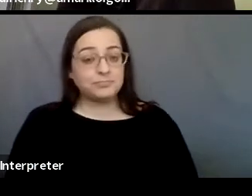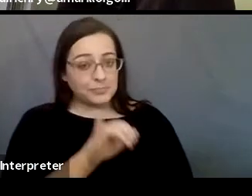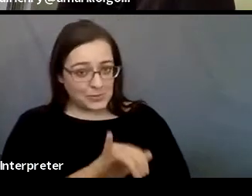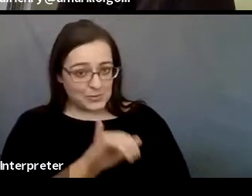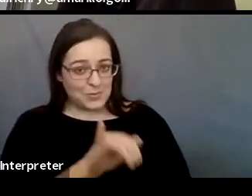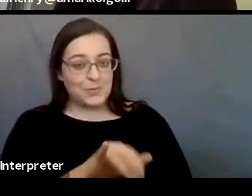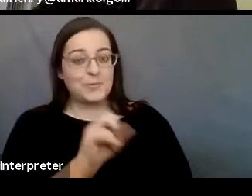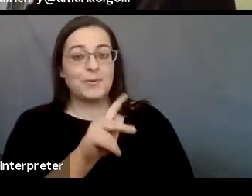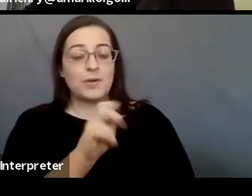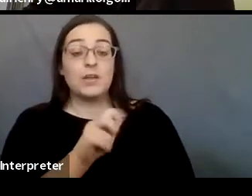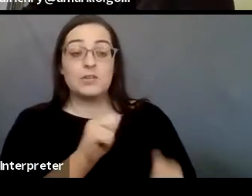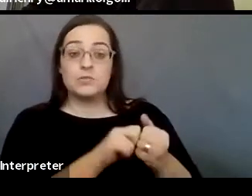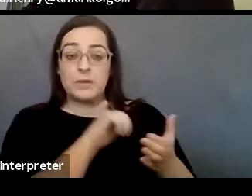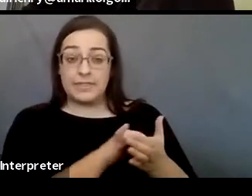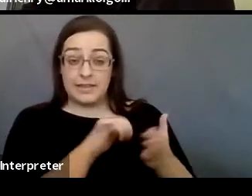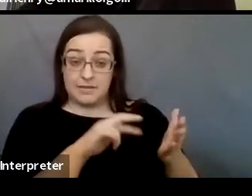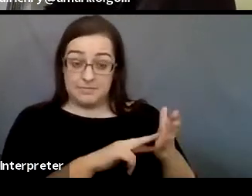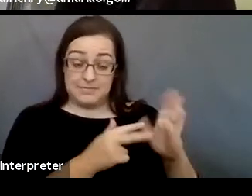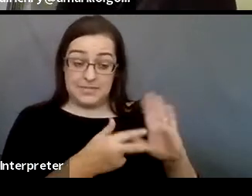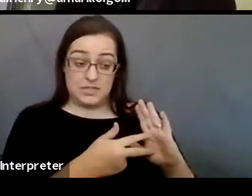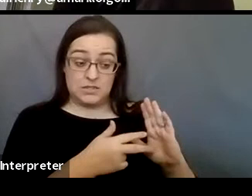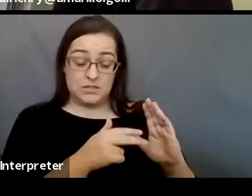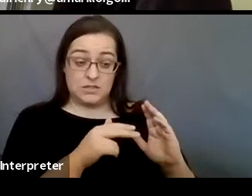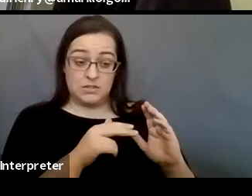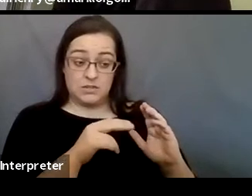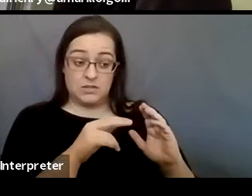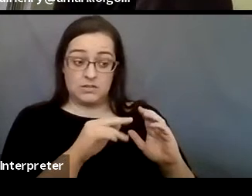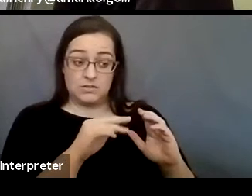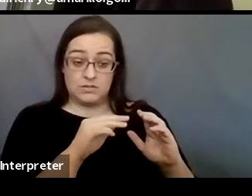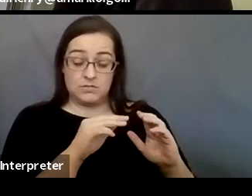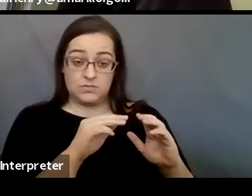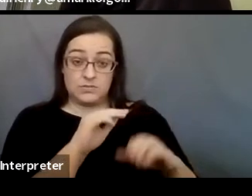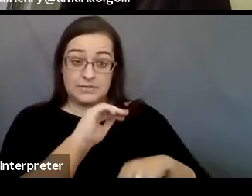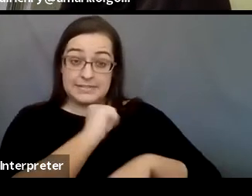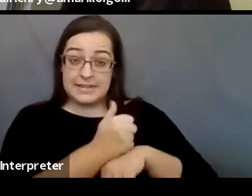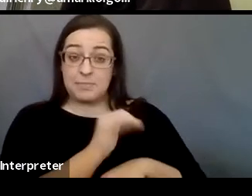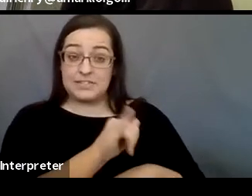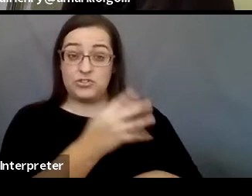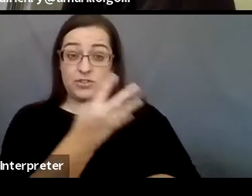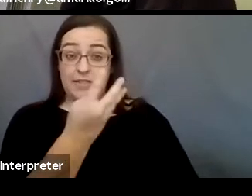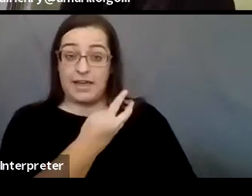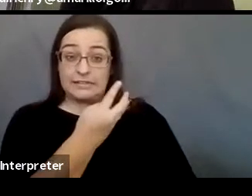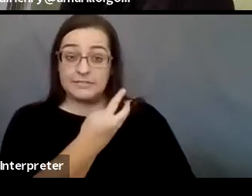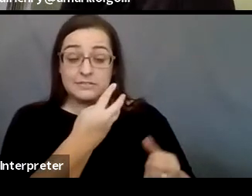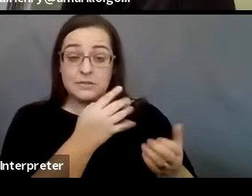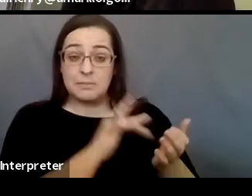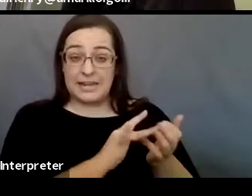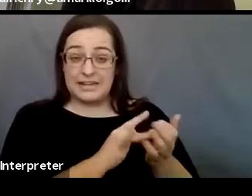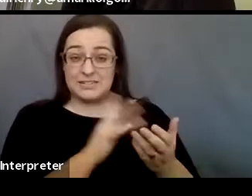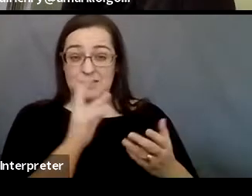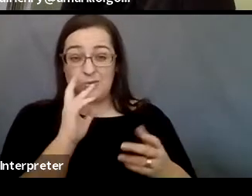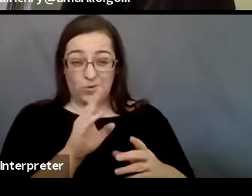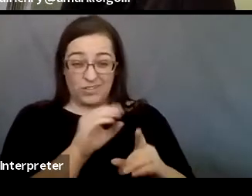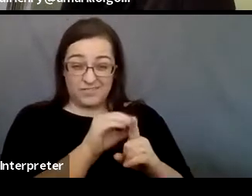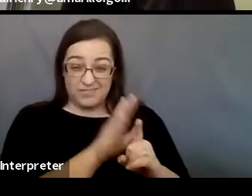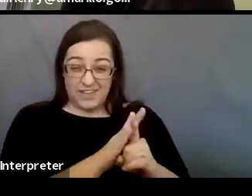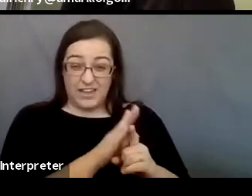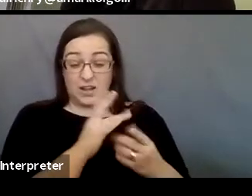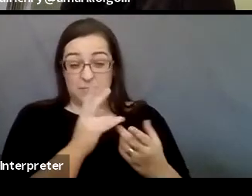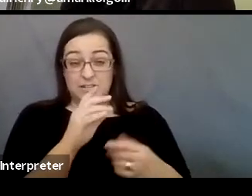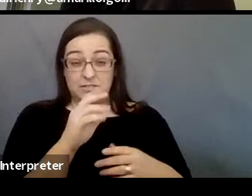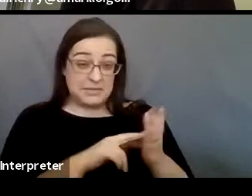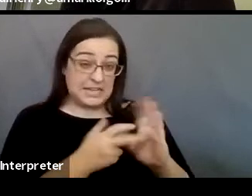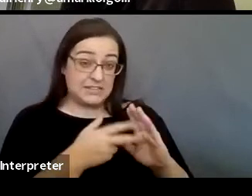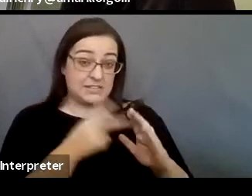Absolutely. So with that, does the establishment of this center, I guess, affect that allotment in any way? Could